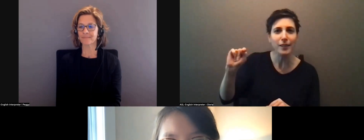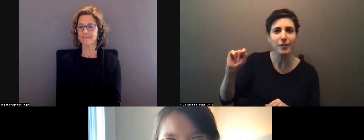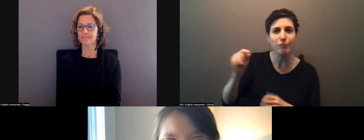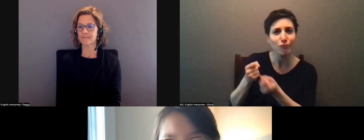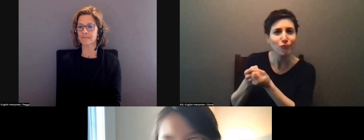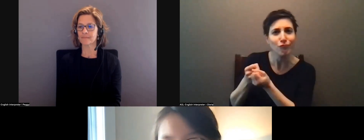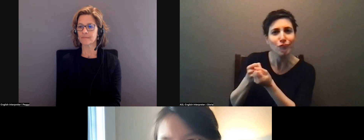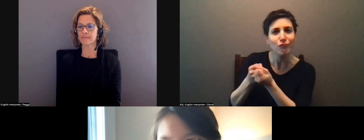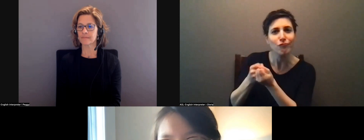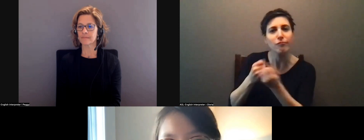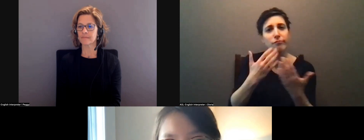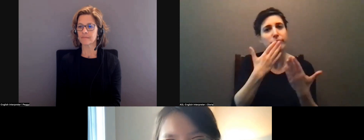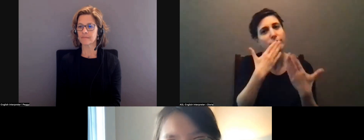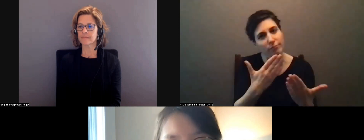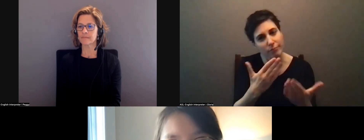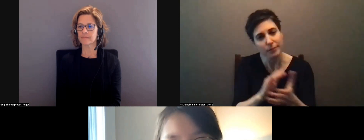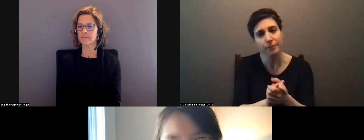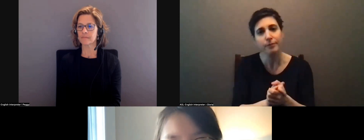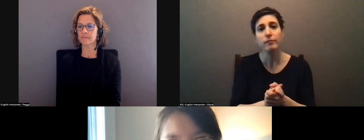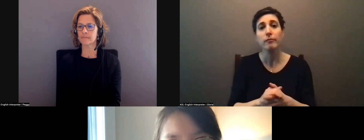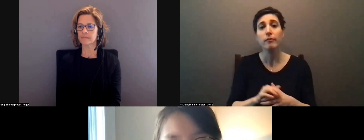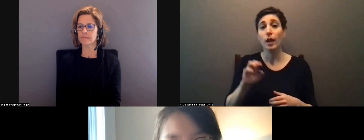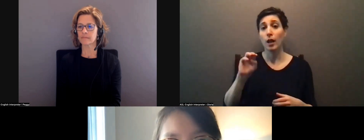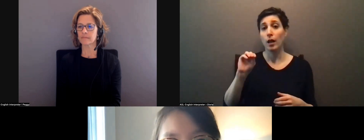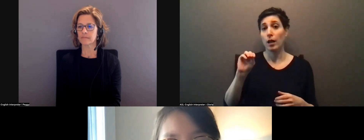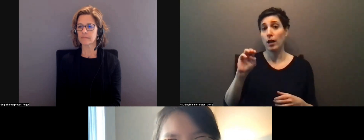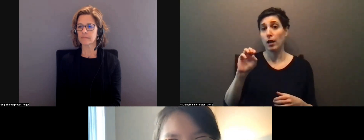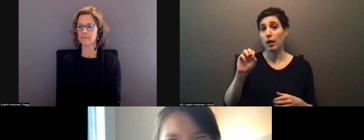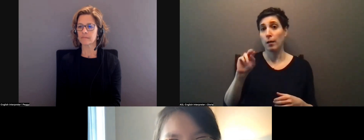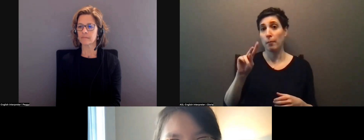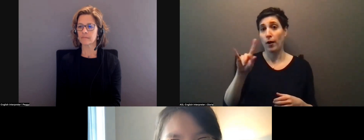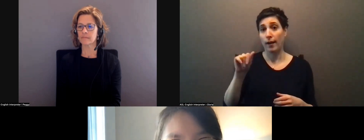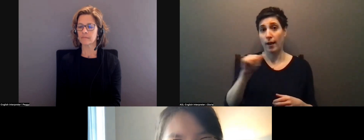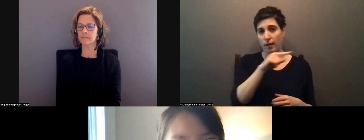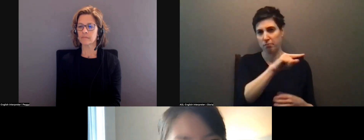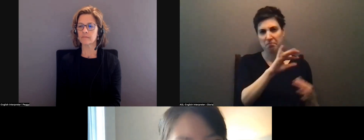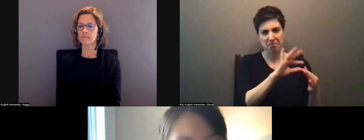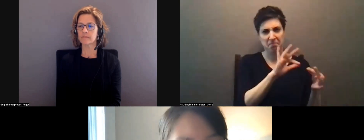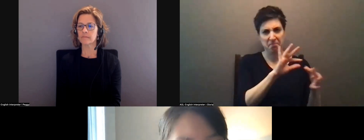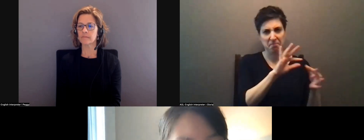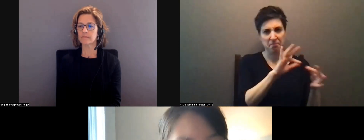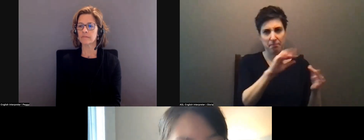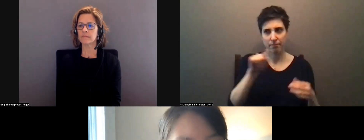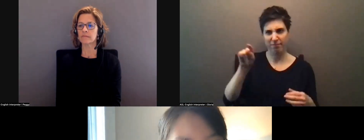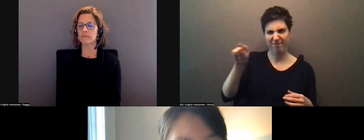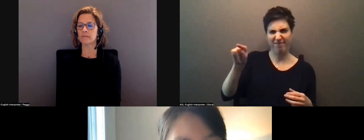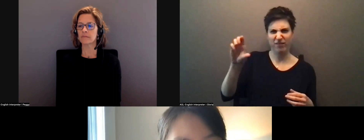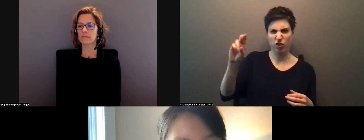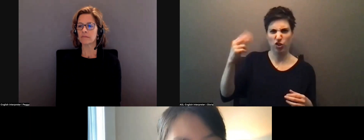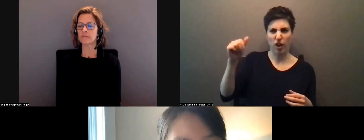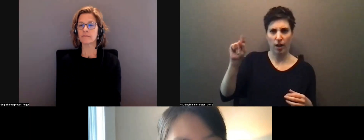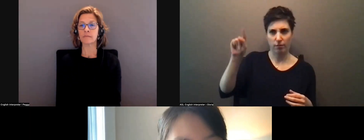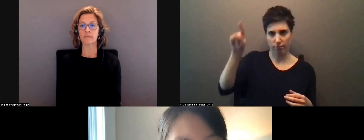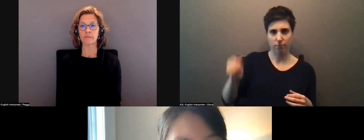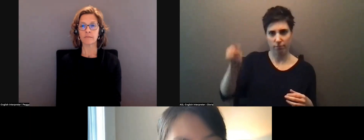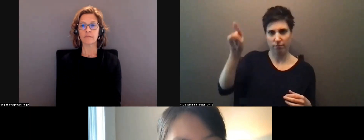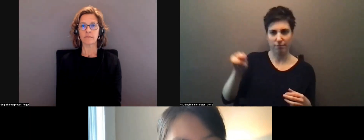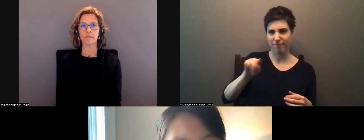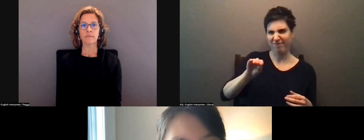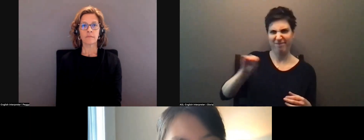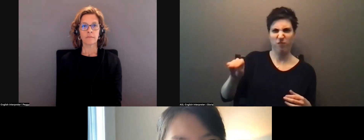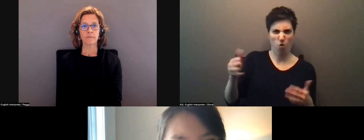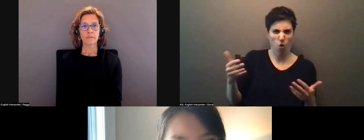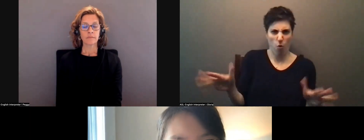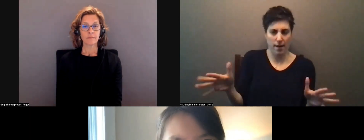with us. I think as Monica has shared in the chat, we just wanted to give a bit of time as well for